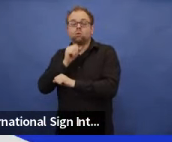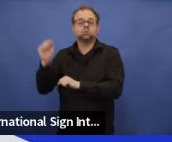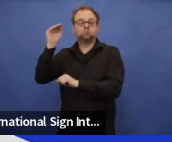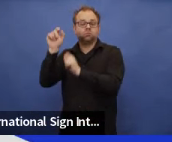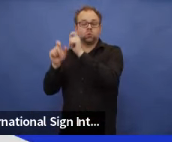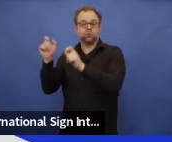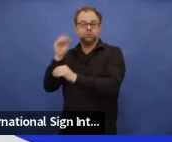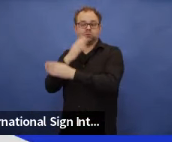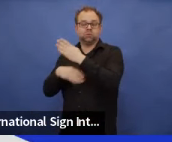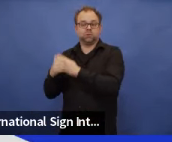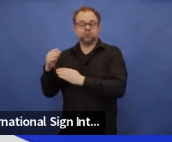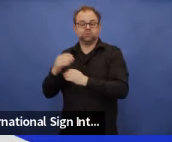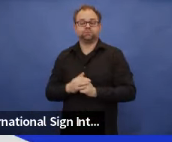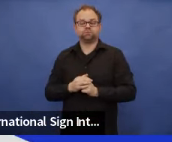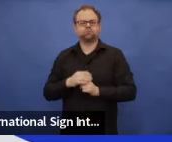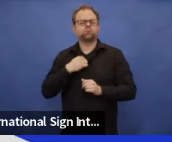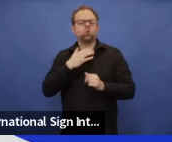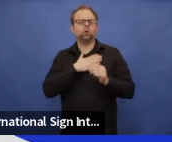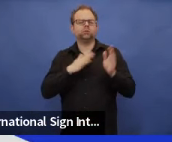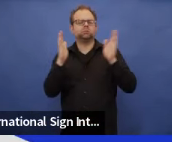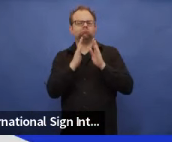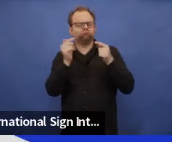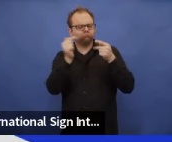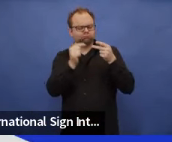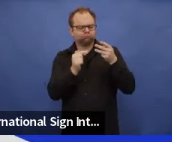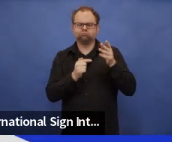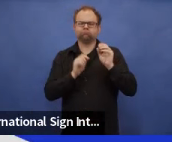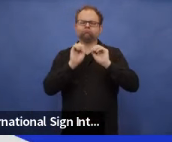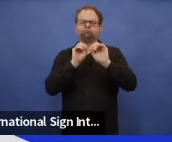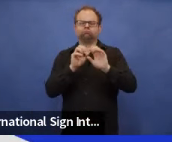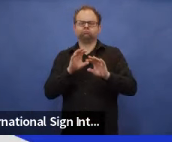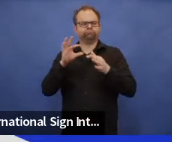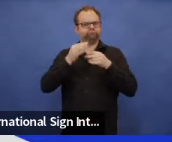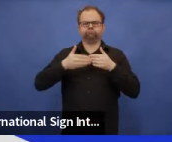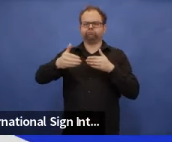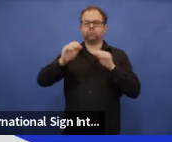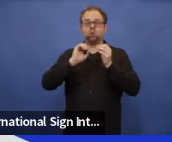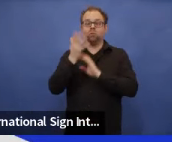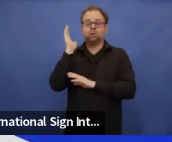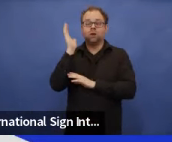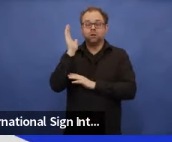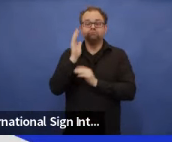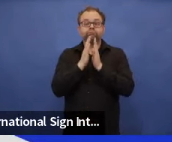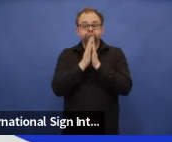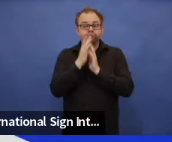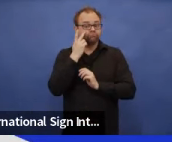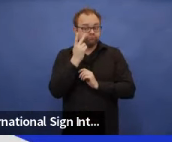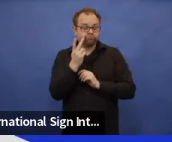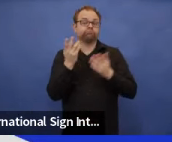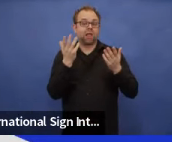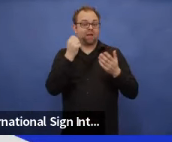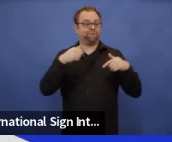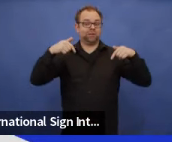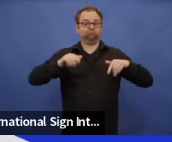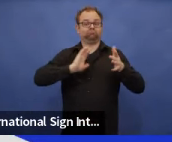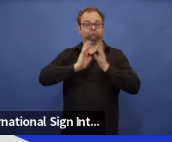around measuring extra cost for disability, as well as a session on cash